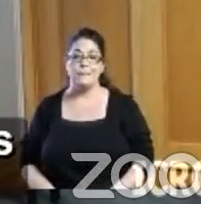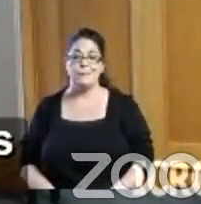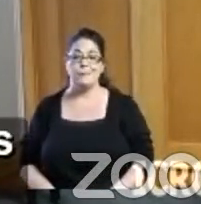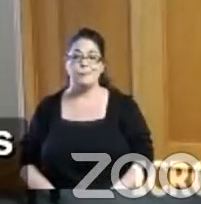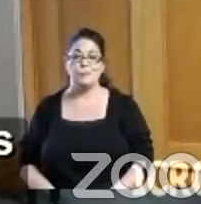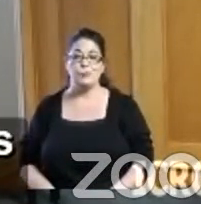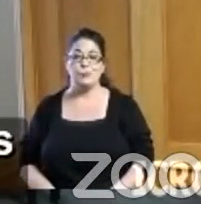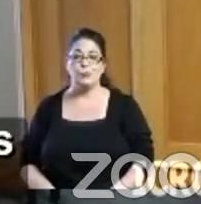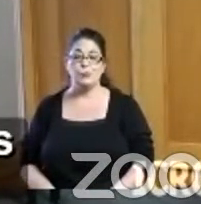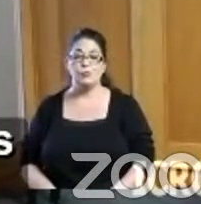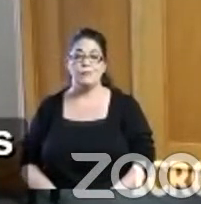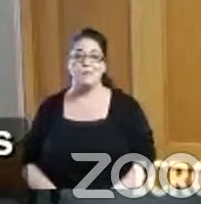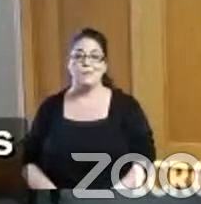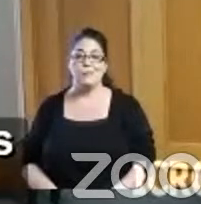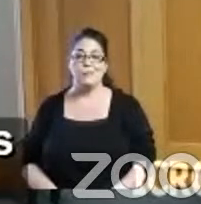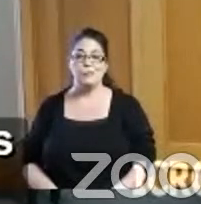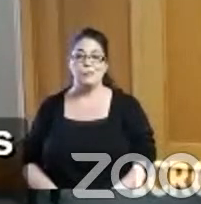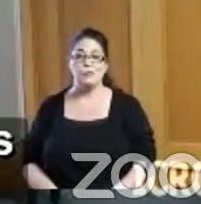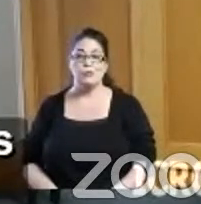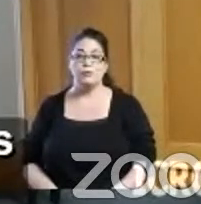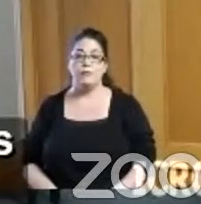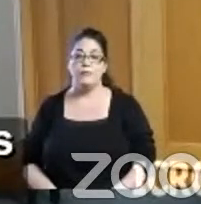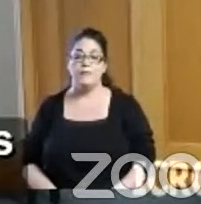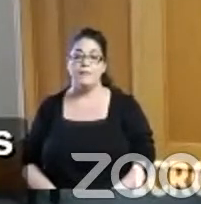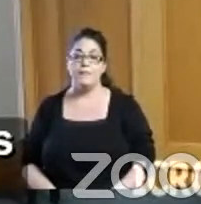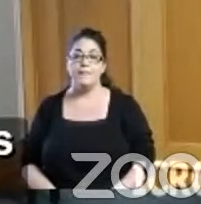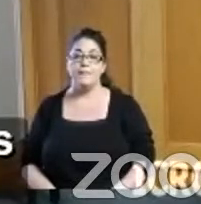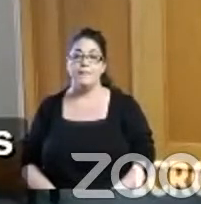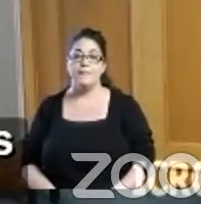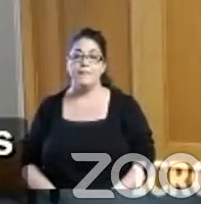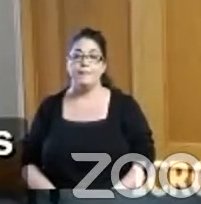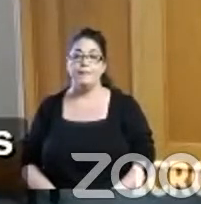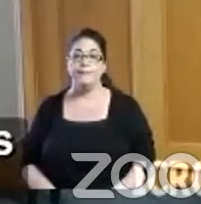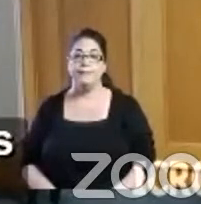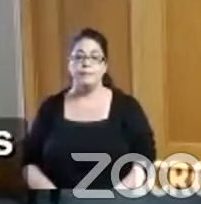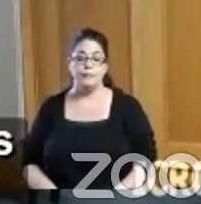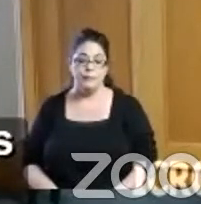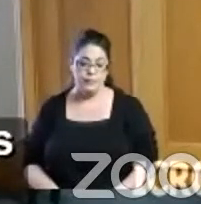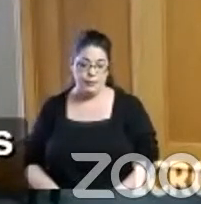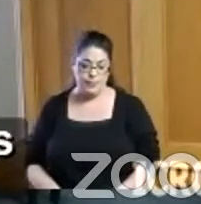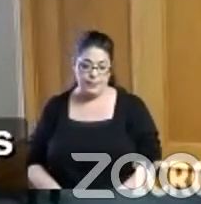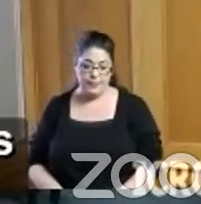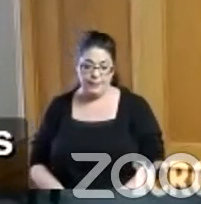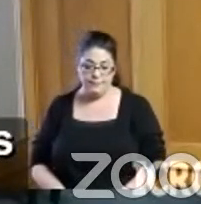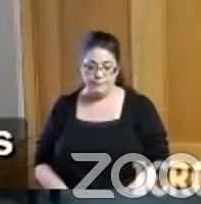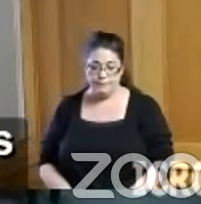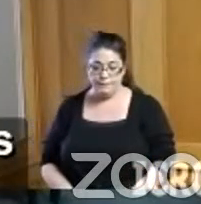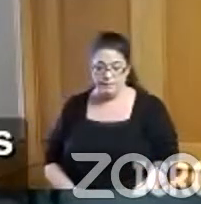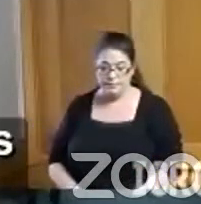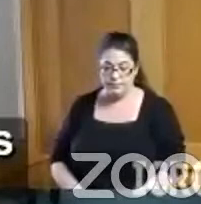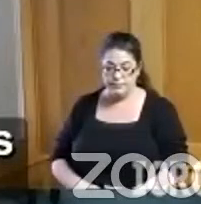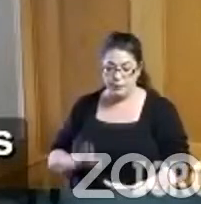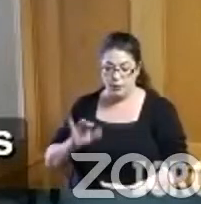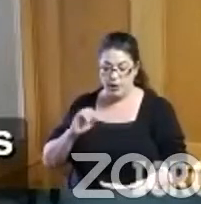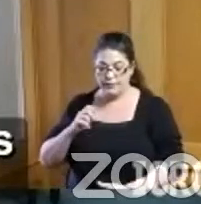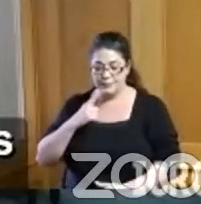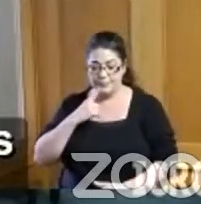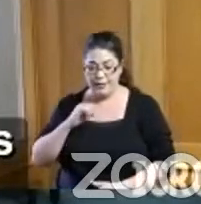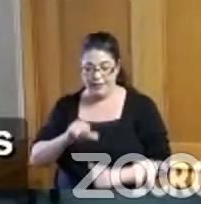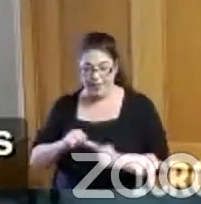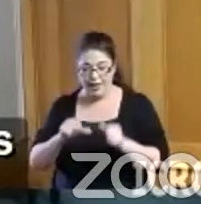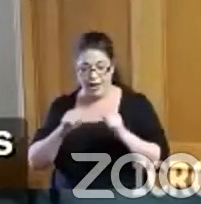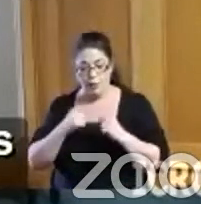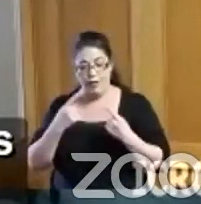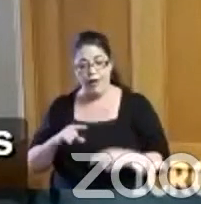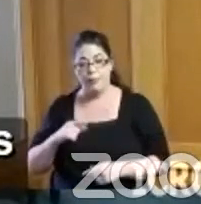So thank you, Hi. Commissioner. Uh-huh. This area where the problem is happens to be in Green Township.